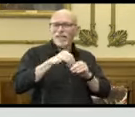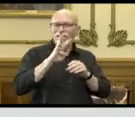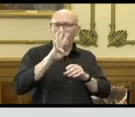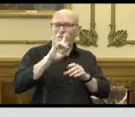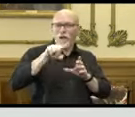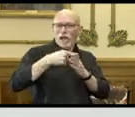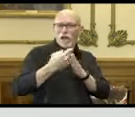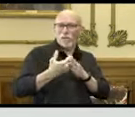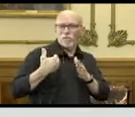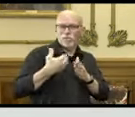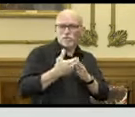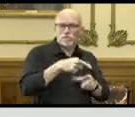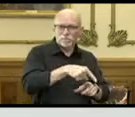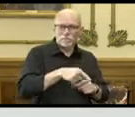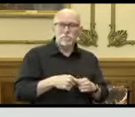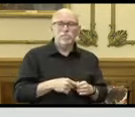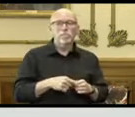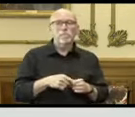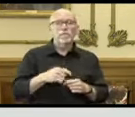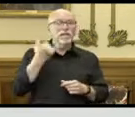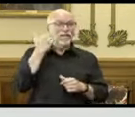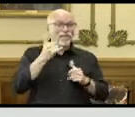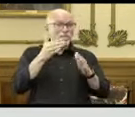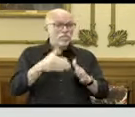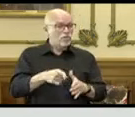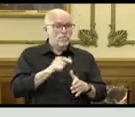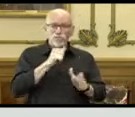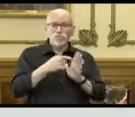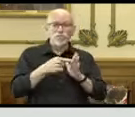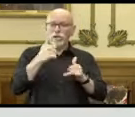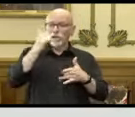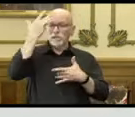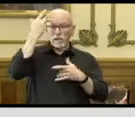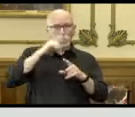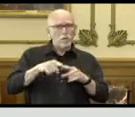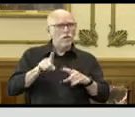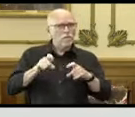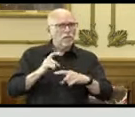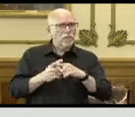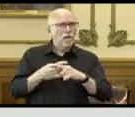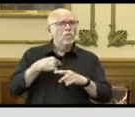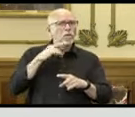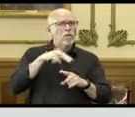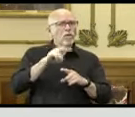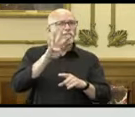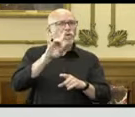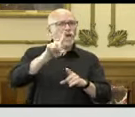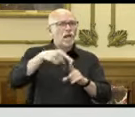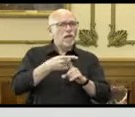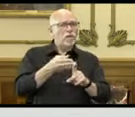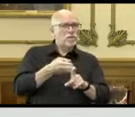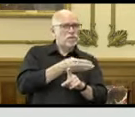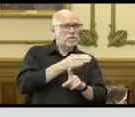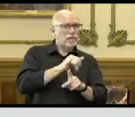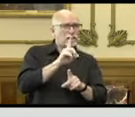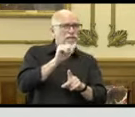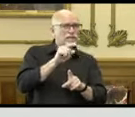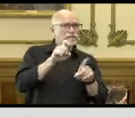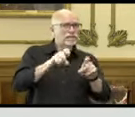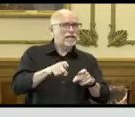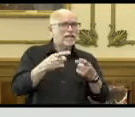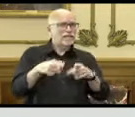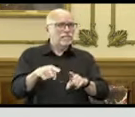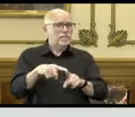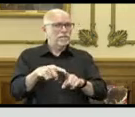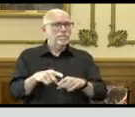prior to symptoms onset. In the case of a person with no symptoms but tested positive, we would look to the 48 hours prior to the date that the test was